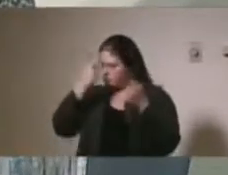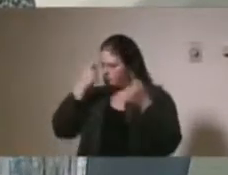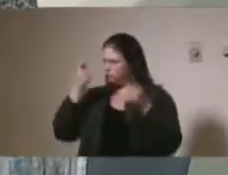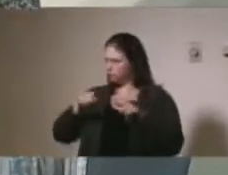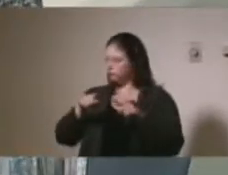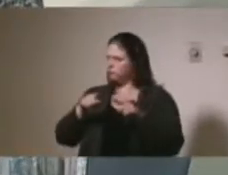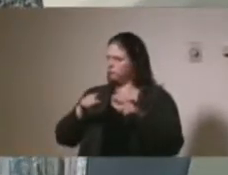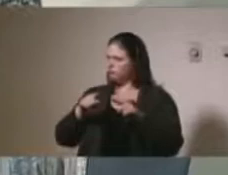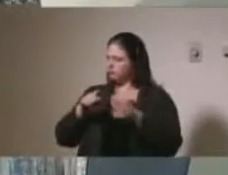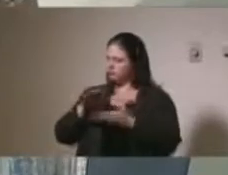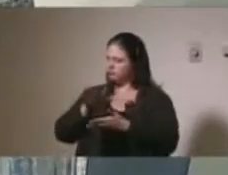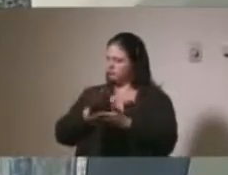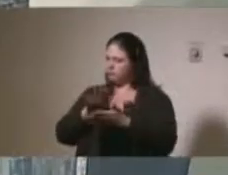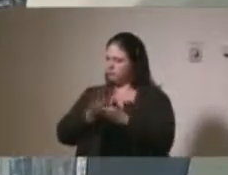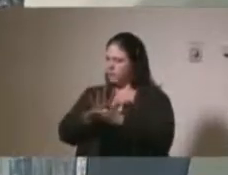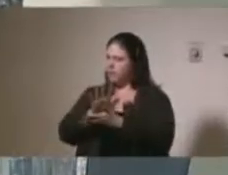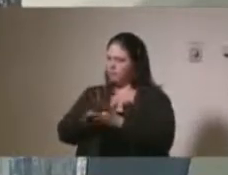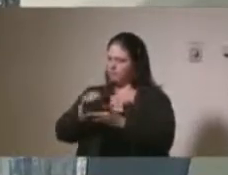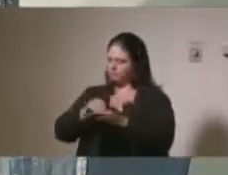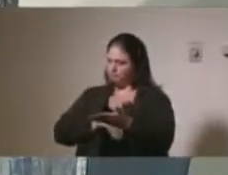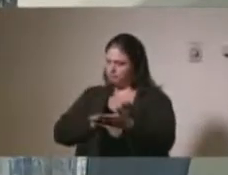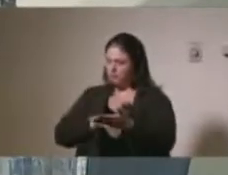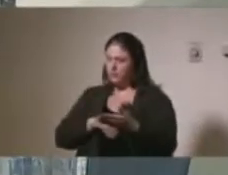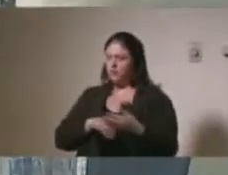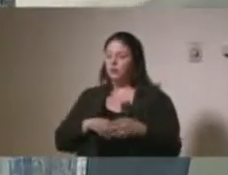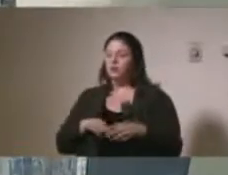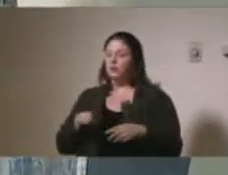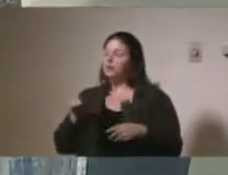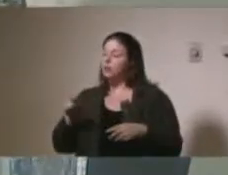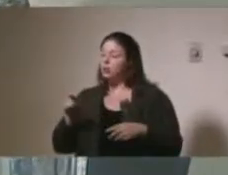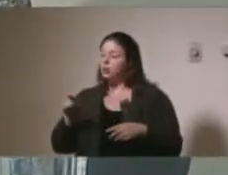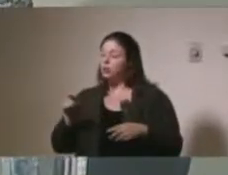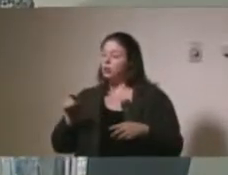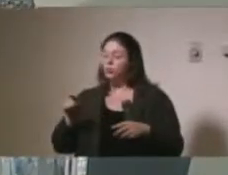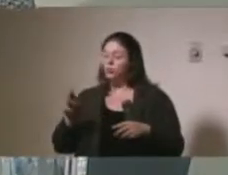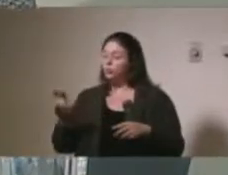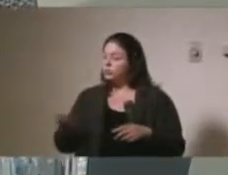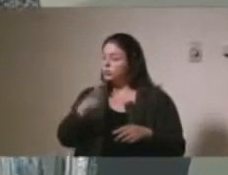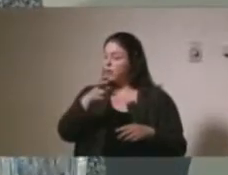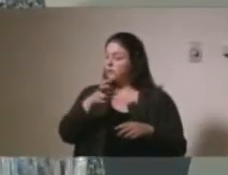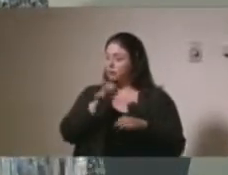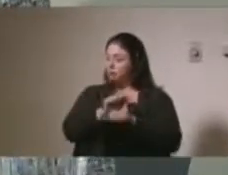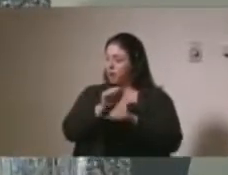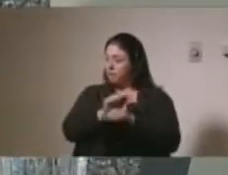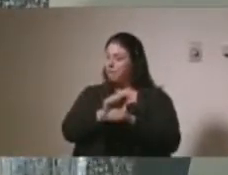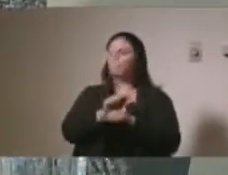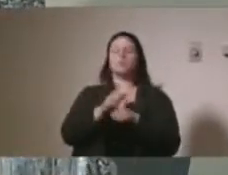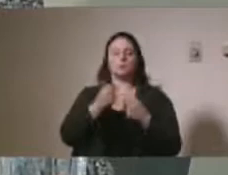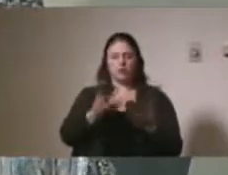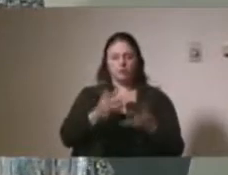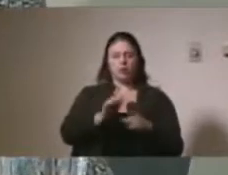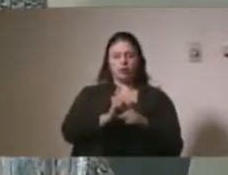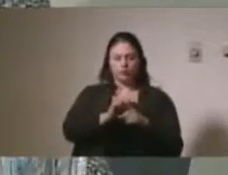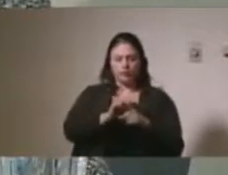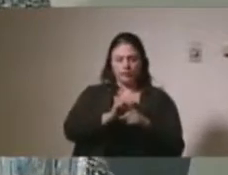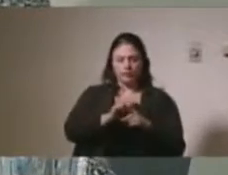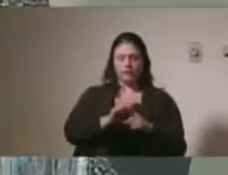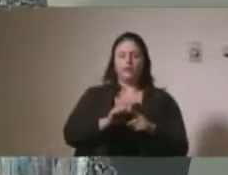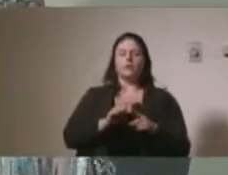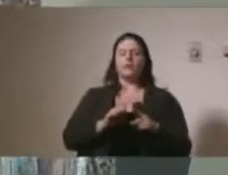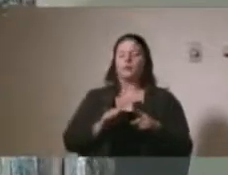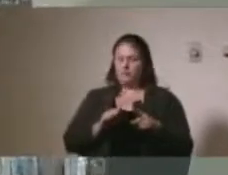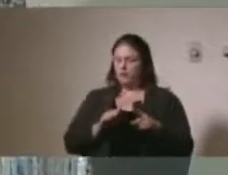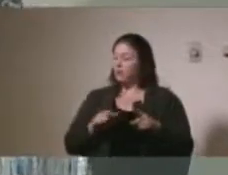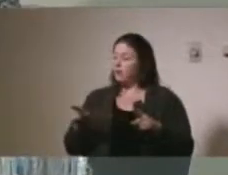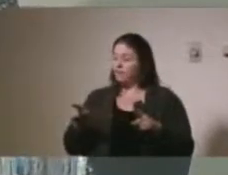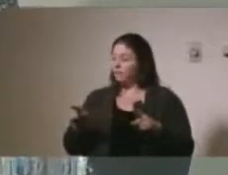and so that they should receive upstream training, and they shouldn't be limited to their working, they shouldn't be left in their working position without